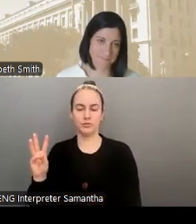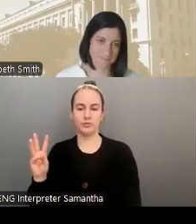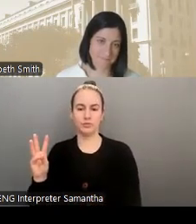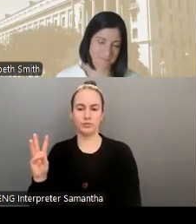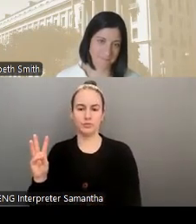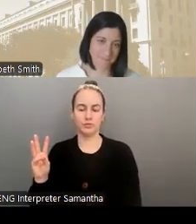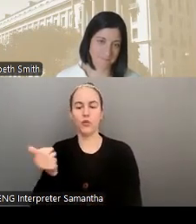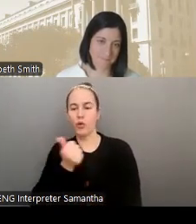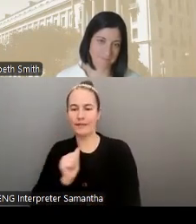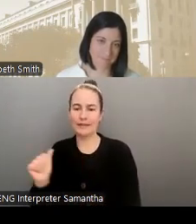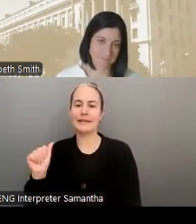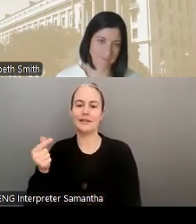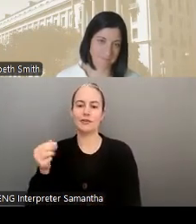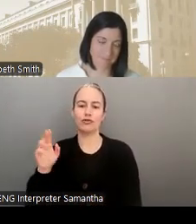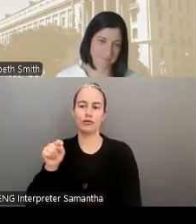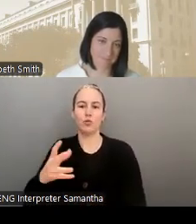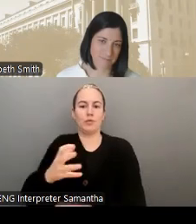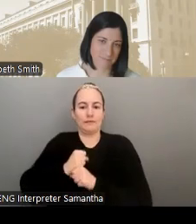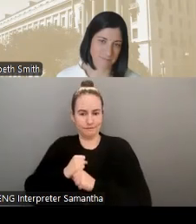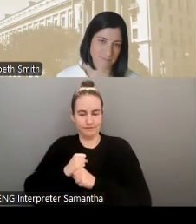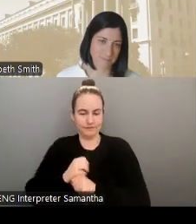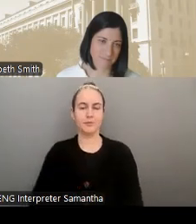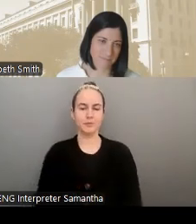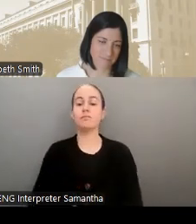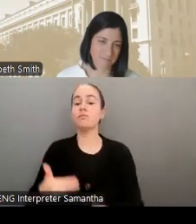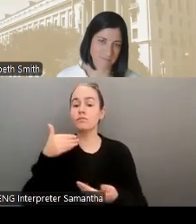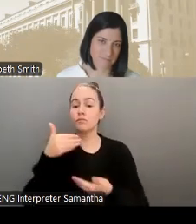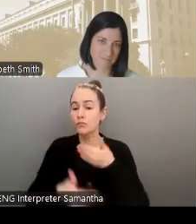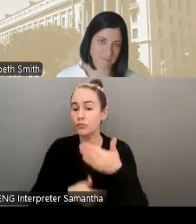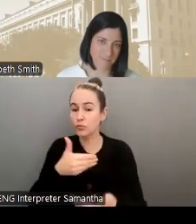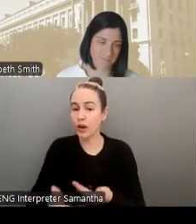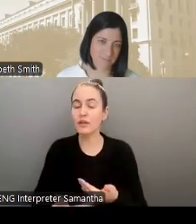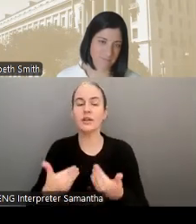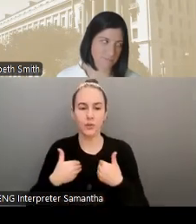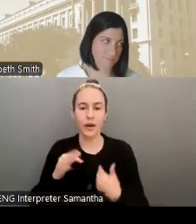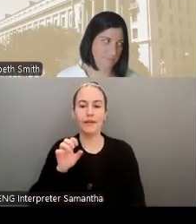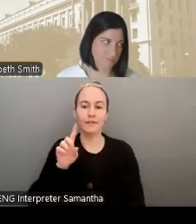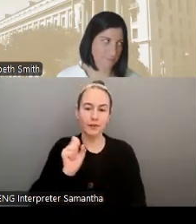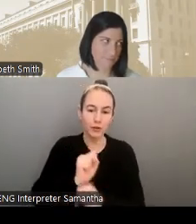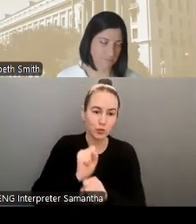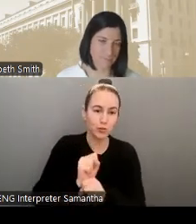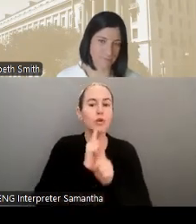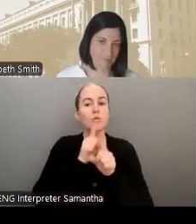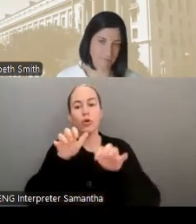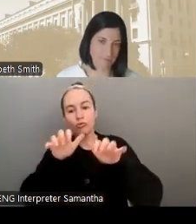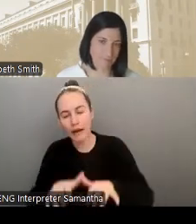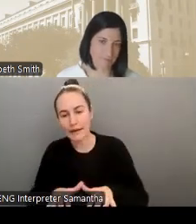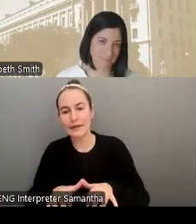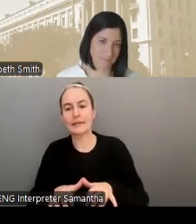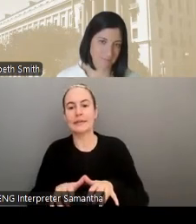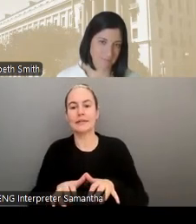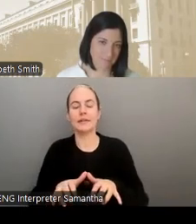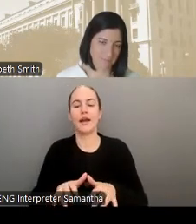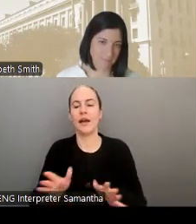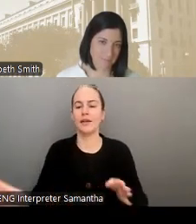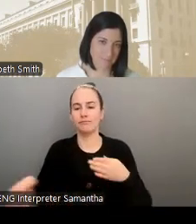recipient. The audit process is going to include the fieldwork, report writing, and resolution. And the